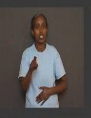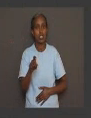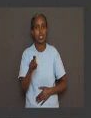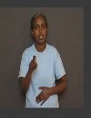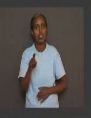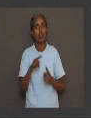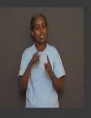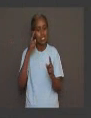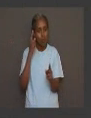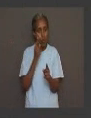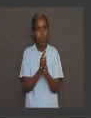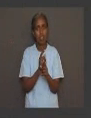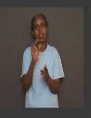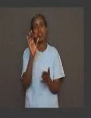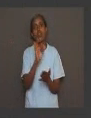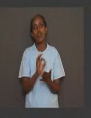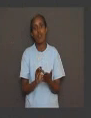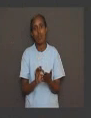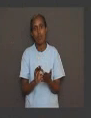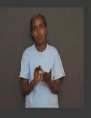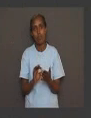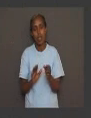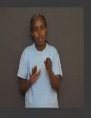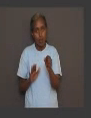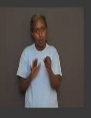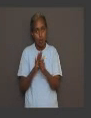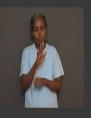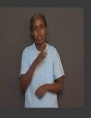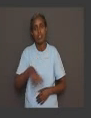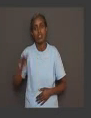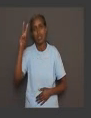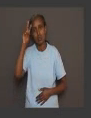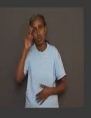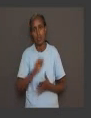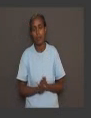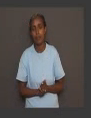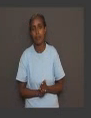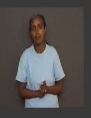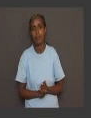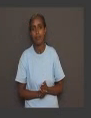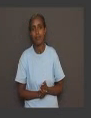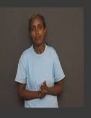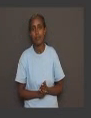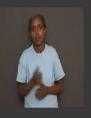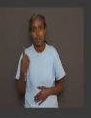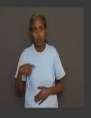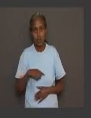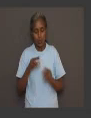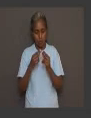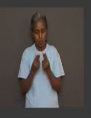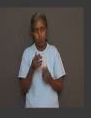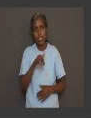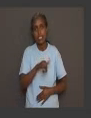the correct form by completing the square. We group the